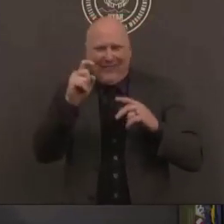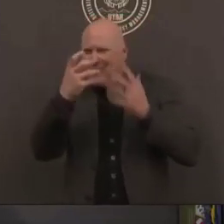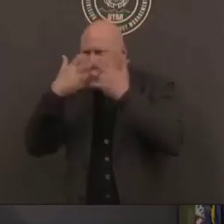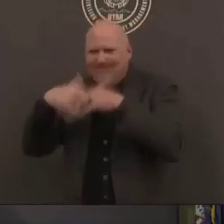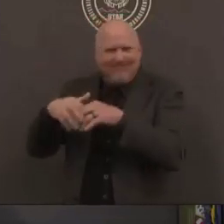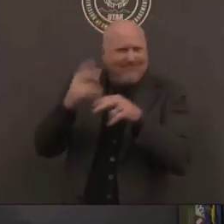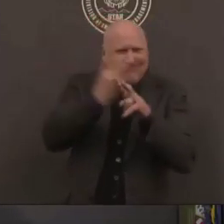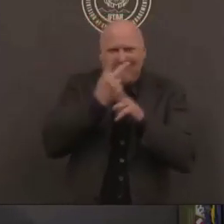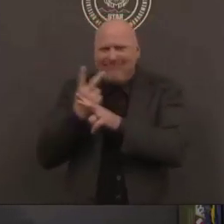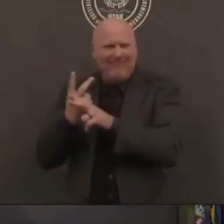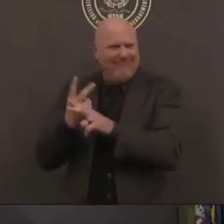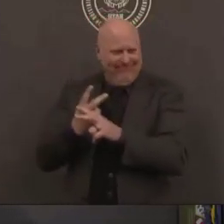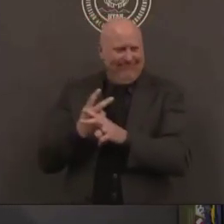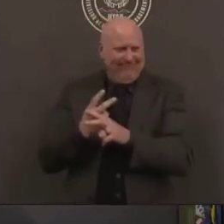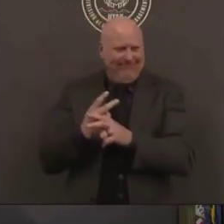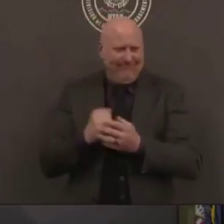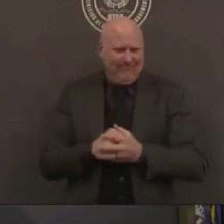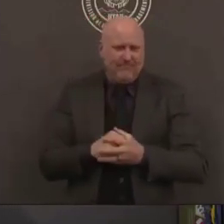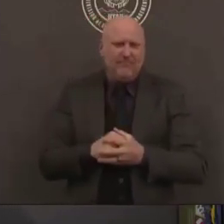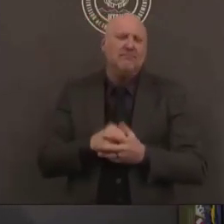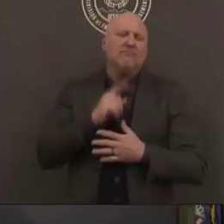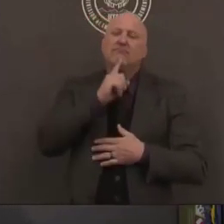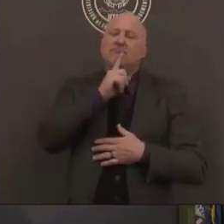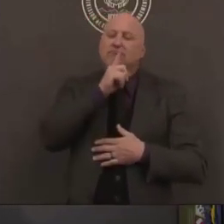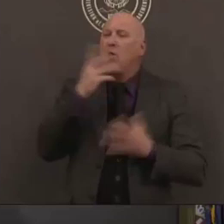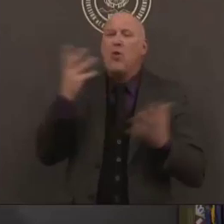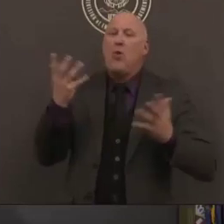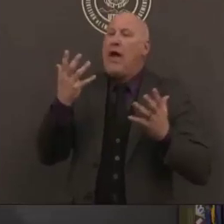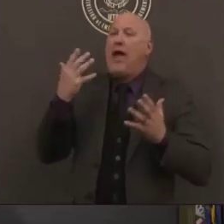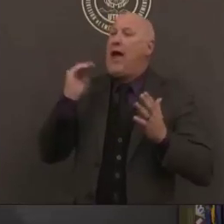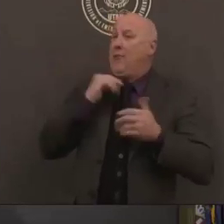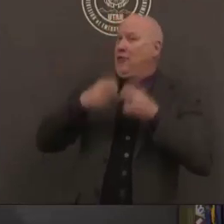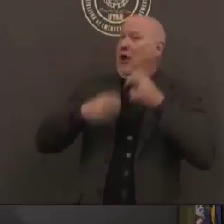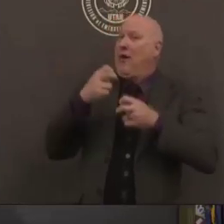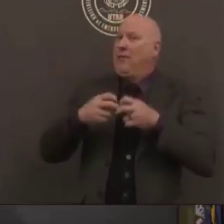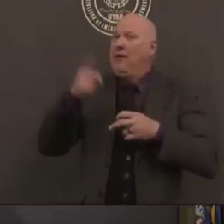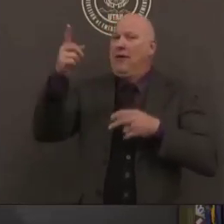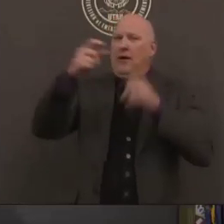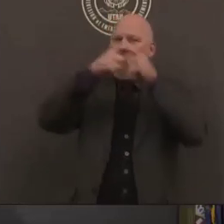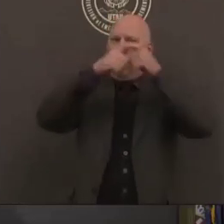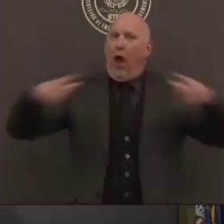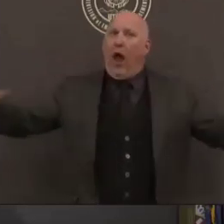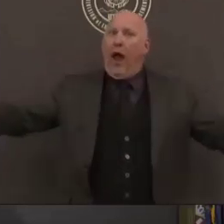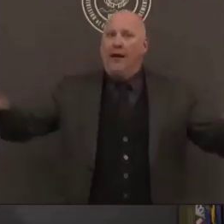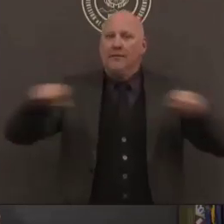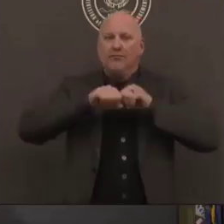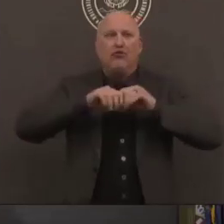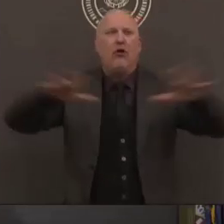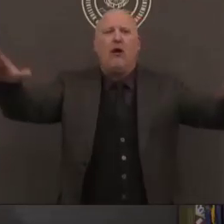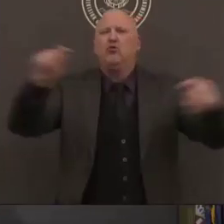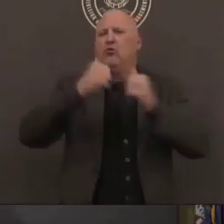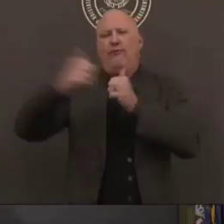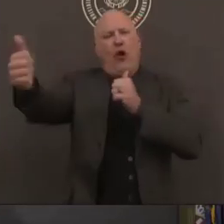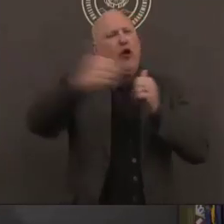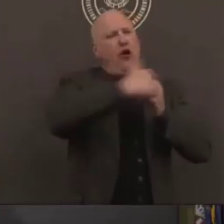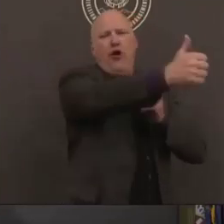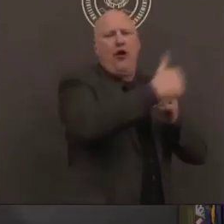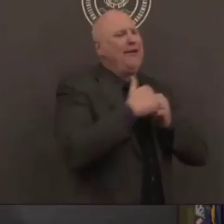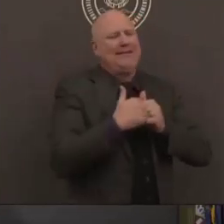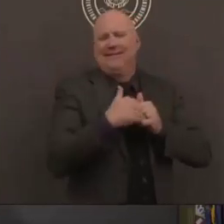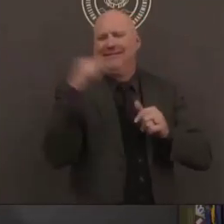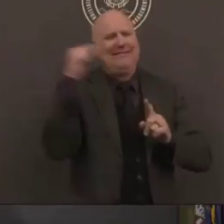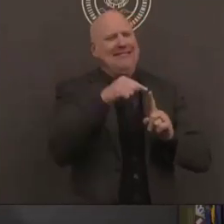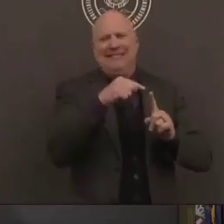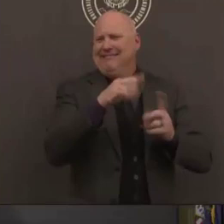the targeted areas, we were able to eliminate some of the messages for some people. I had 2 contacts, one in St. George and one